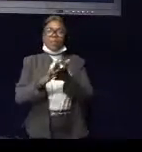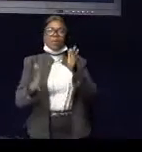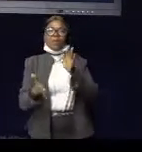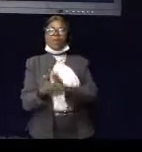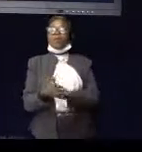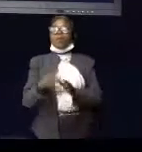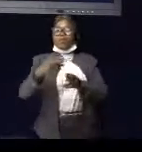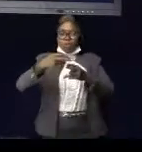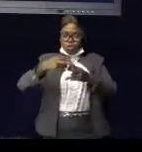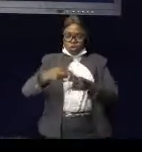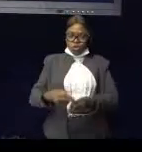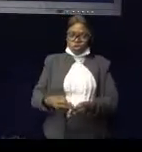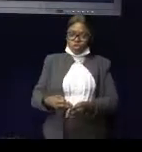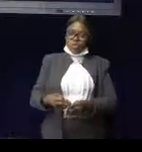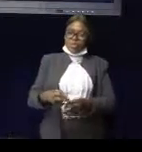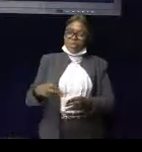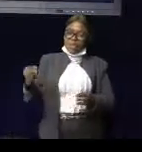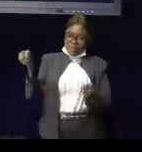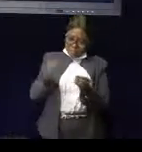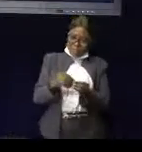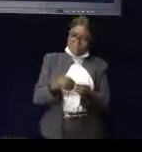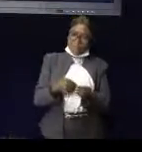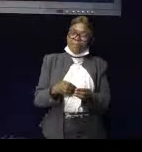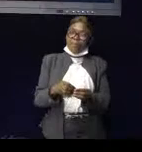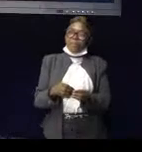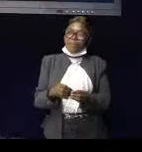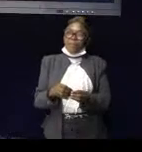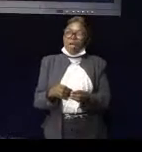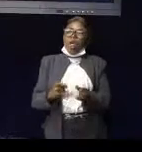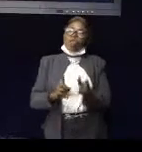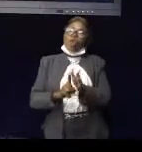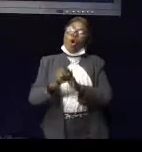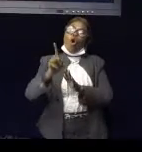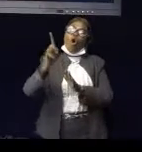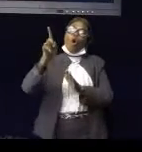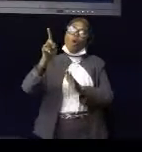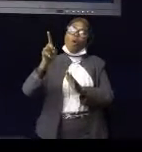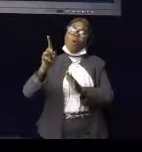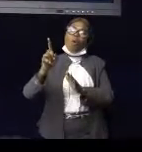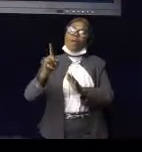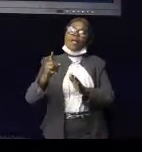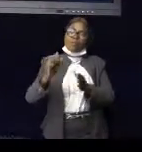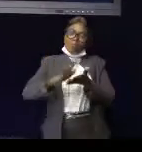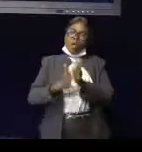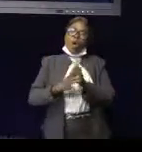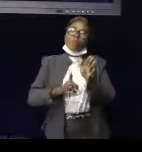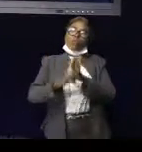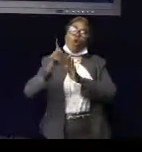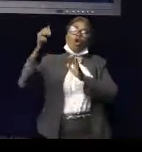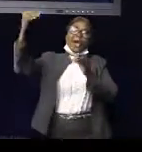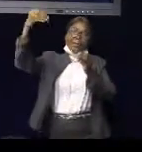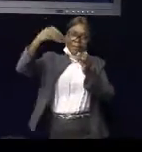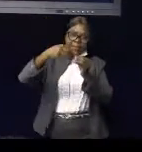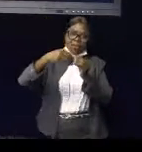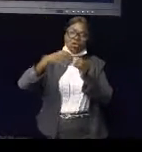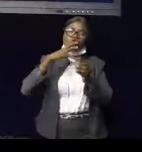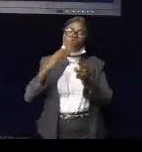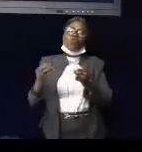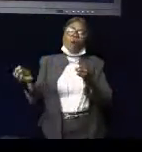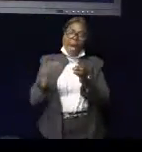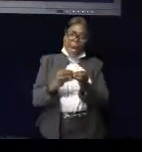add EST. Tall becomes tallest. You